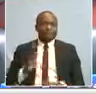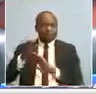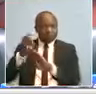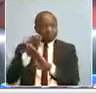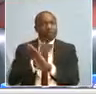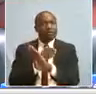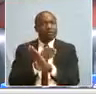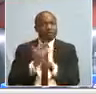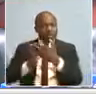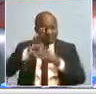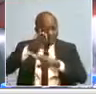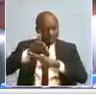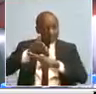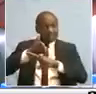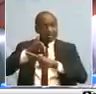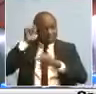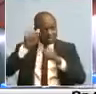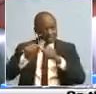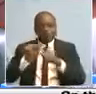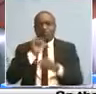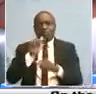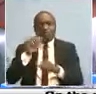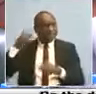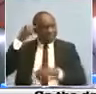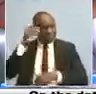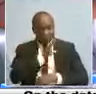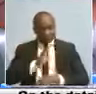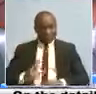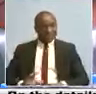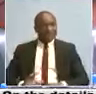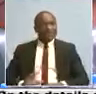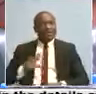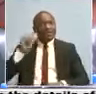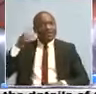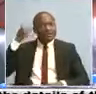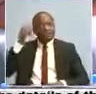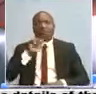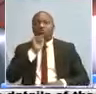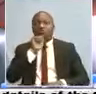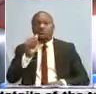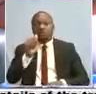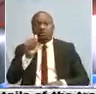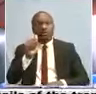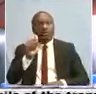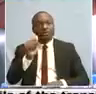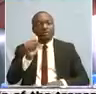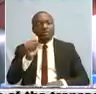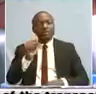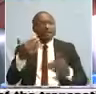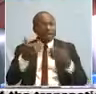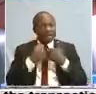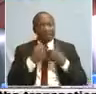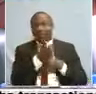Before and after the transaction, it's not a parastatal. Further, government did not hold any equity,